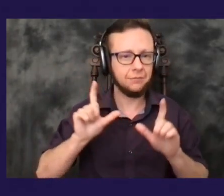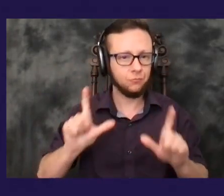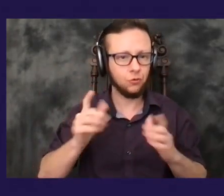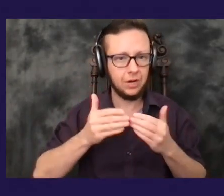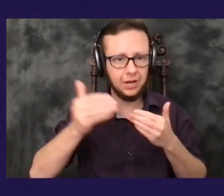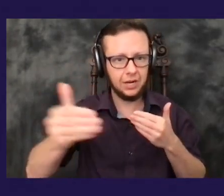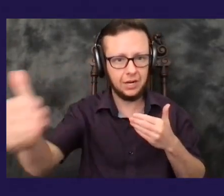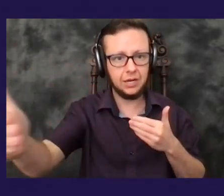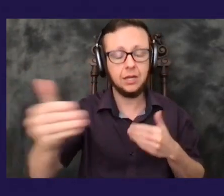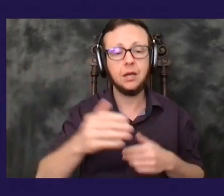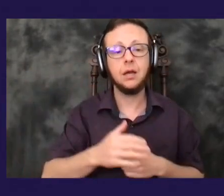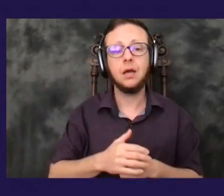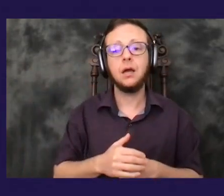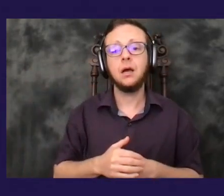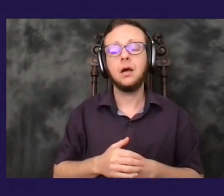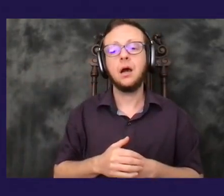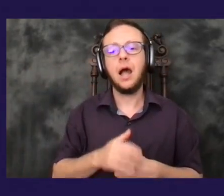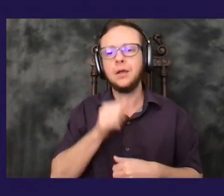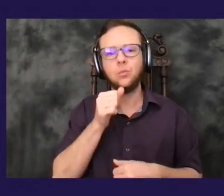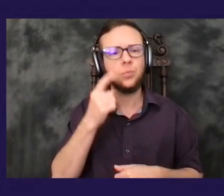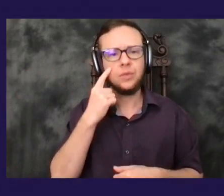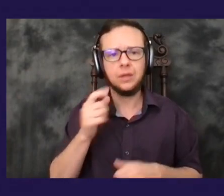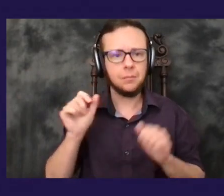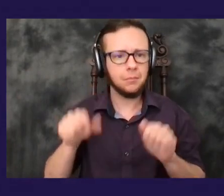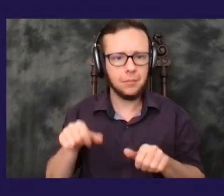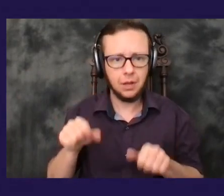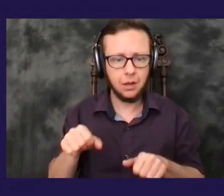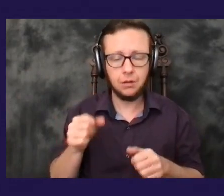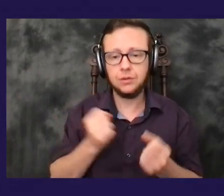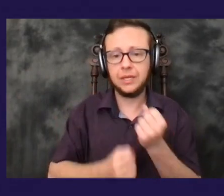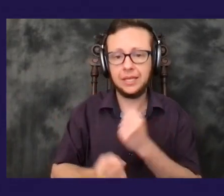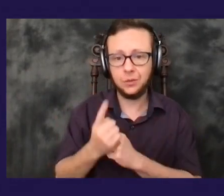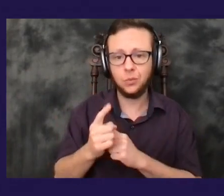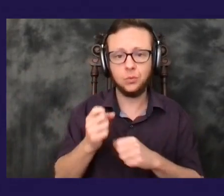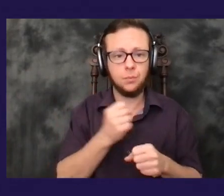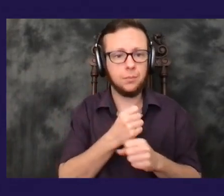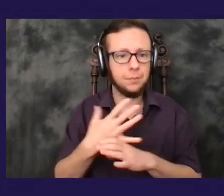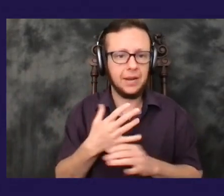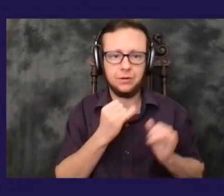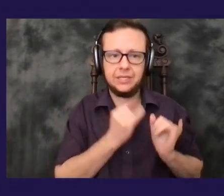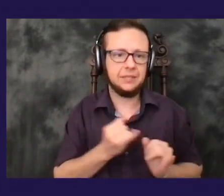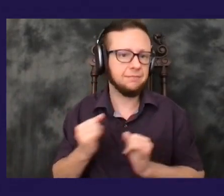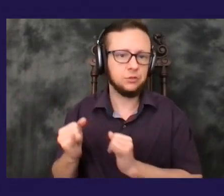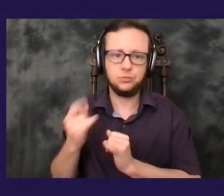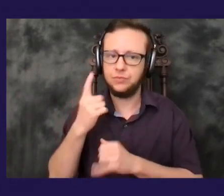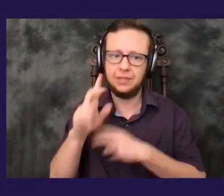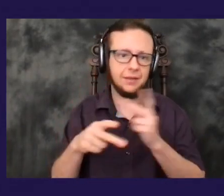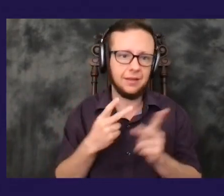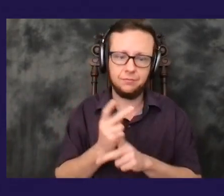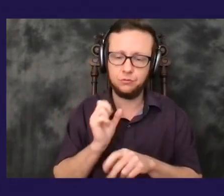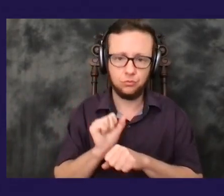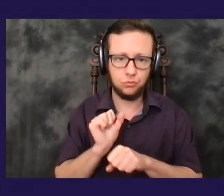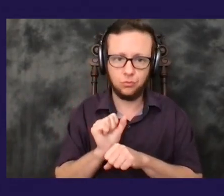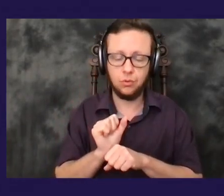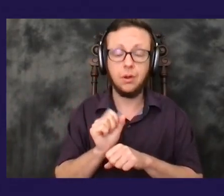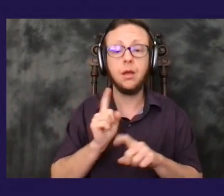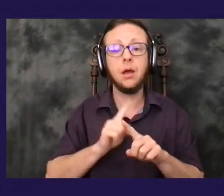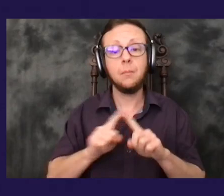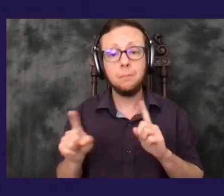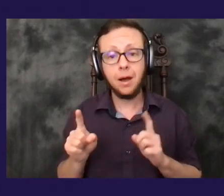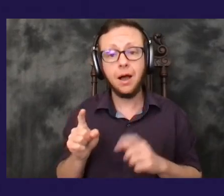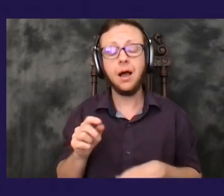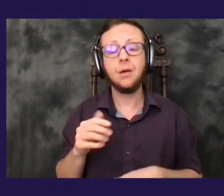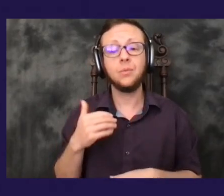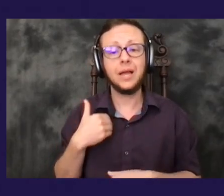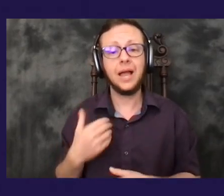of, I don't think it's possible for anybody to prepare individually for that kind of job. But there is so much that